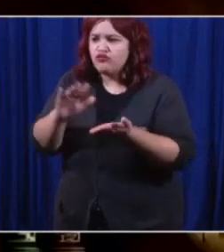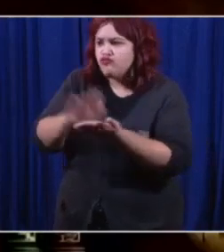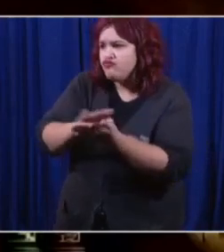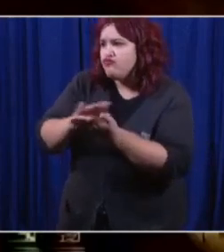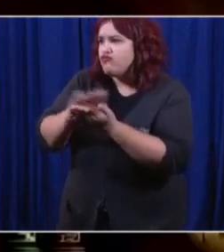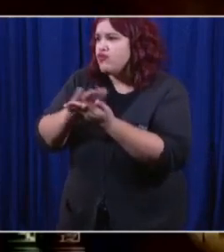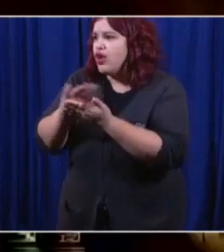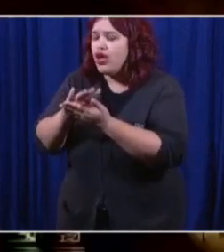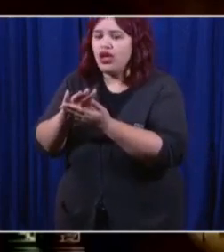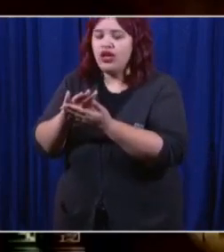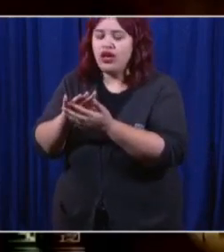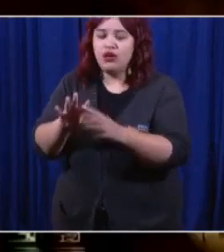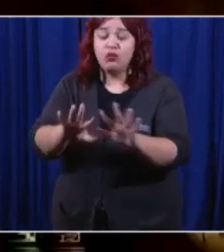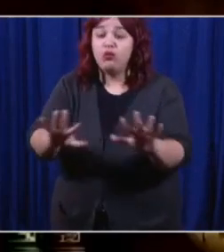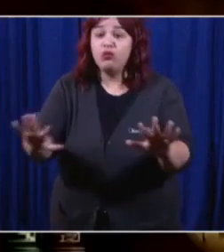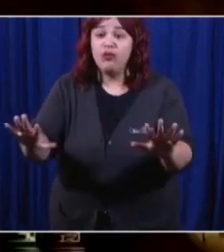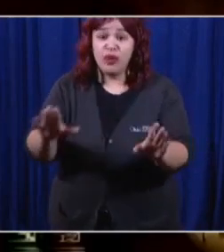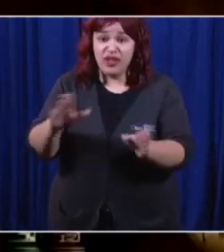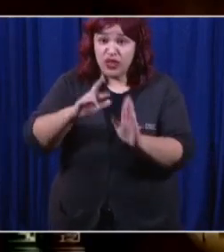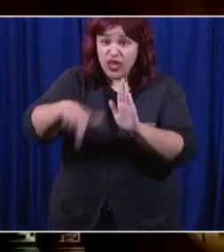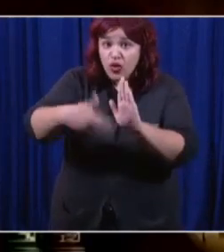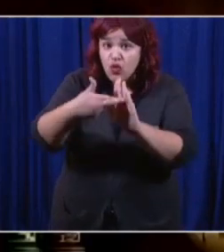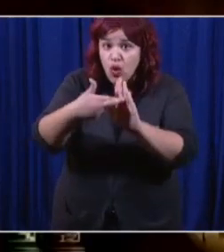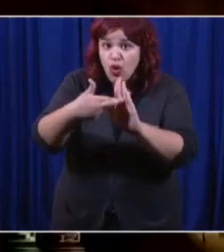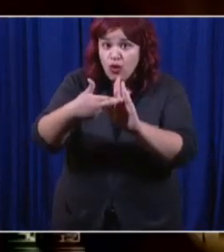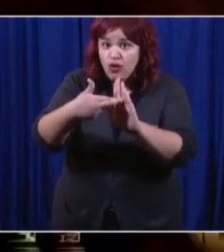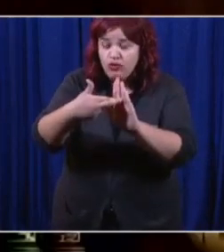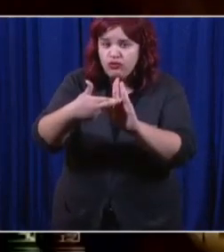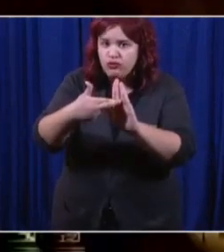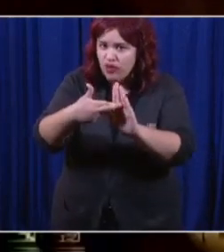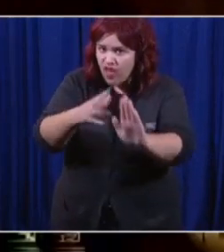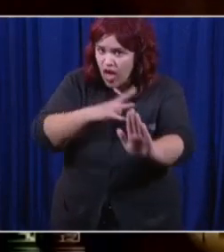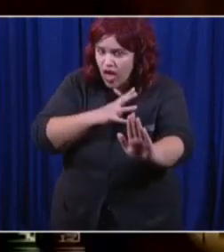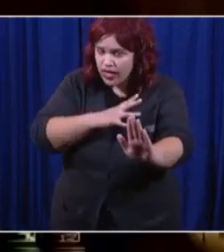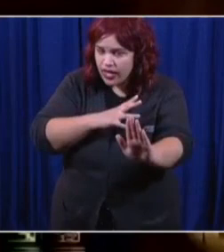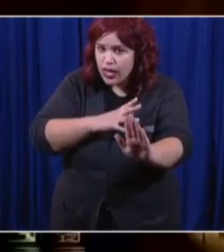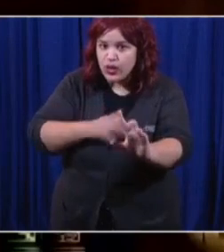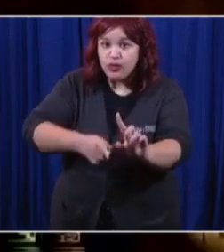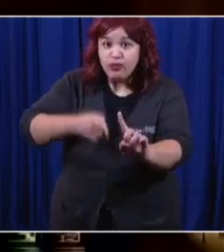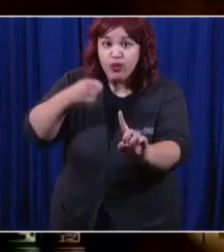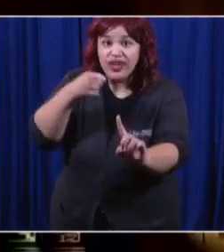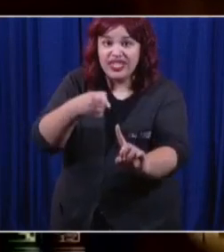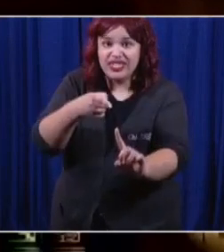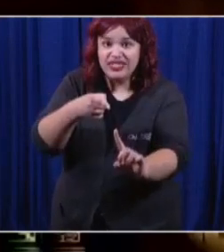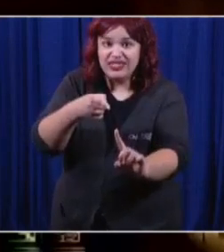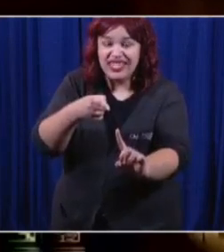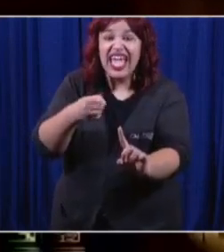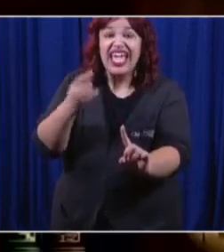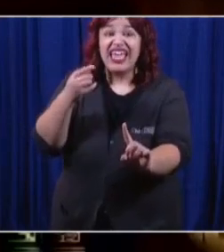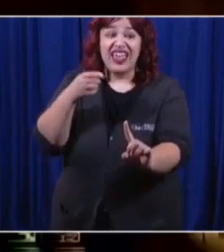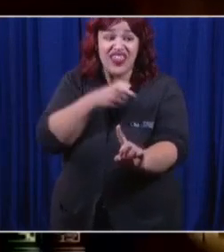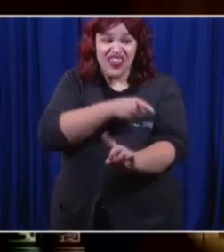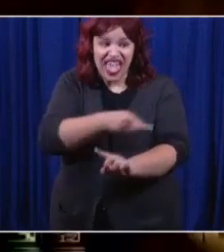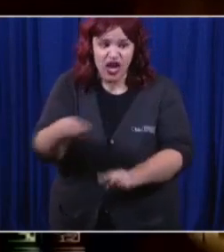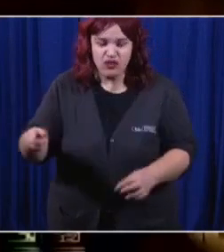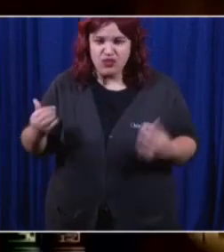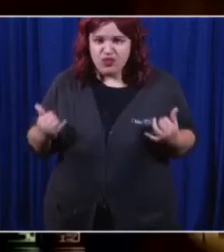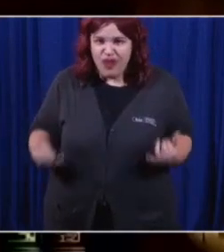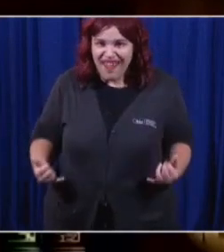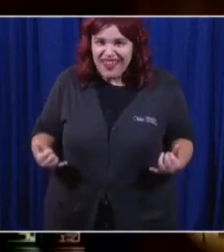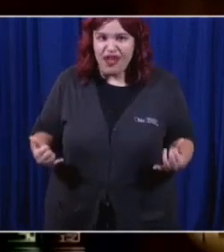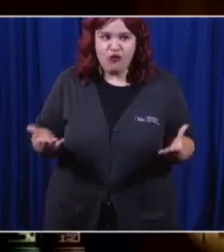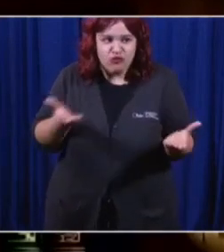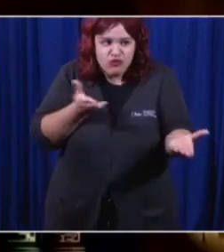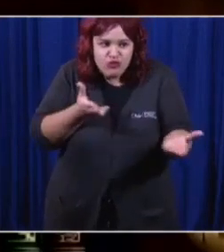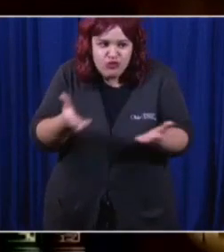to do these things for yourself or your family and your loved ones, do it for them, because they are on the front lines serving the people of our